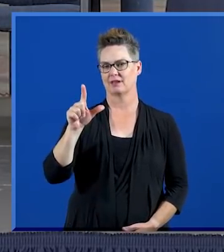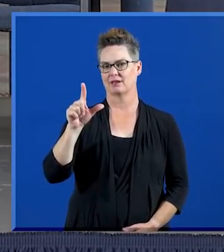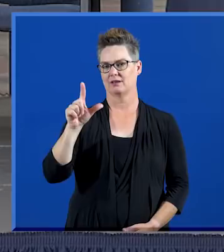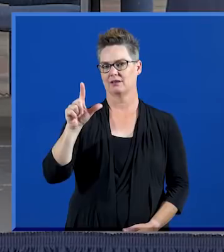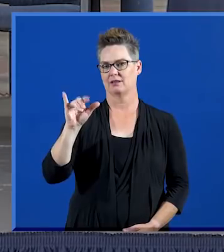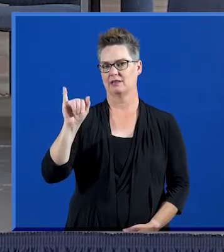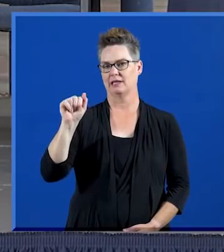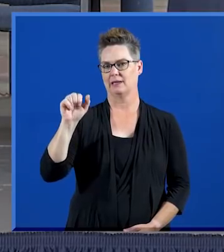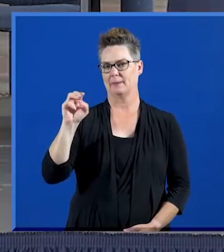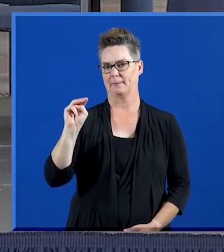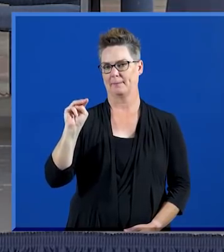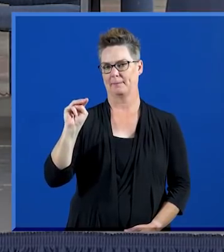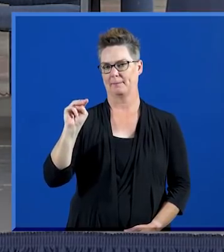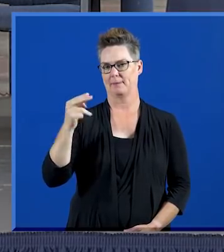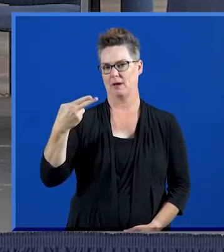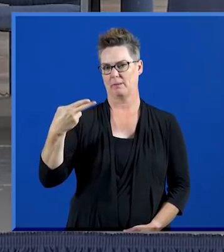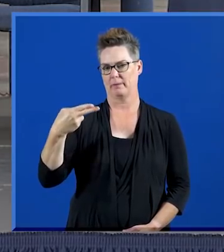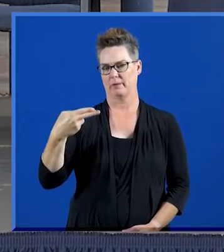Liam Hopper.